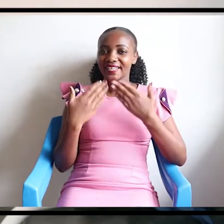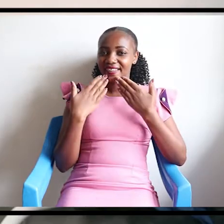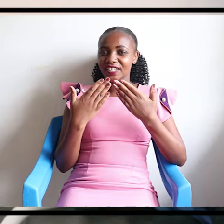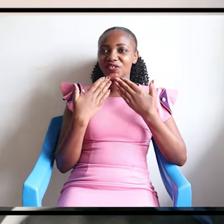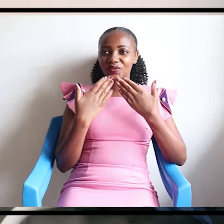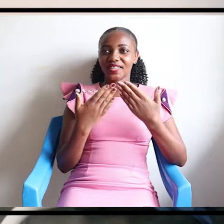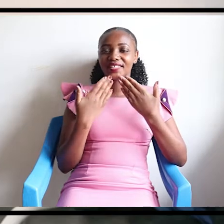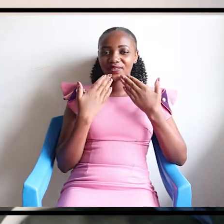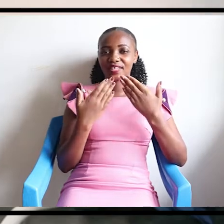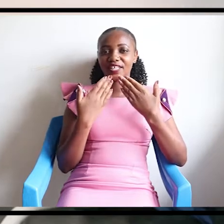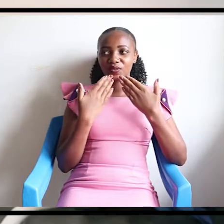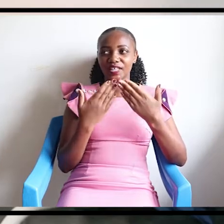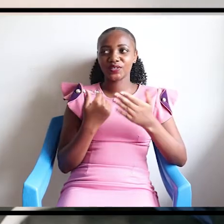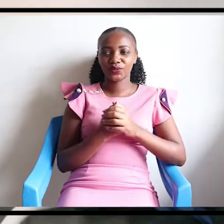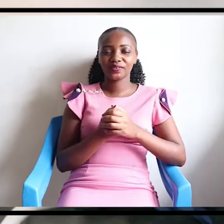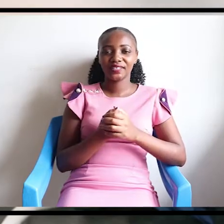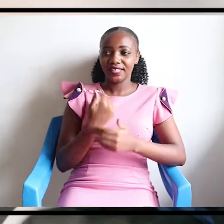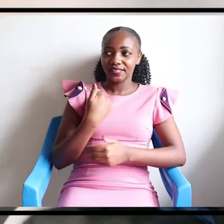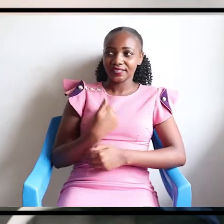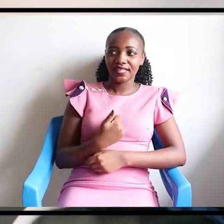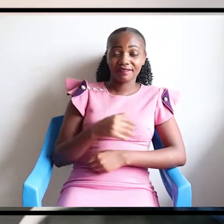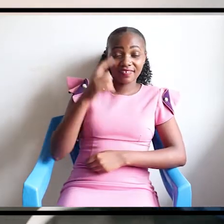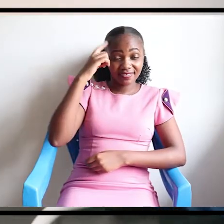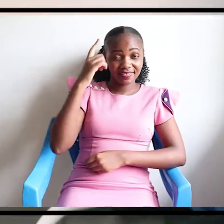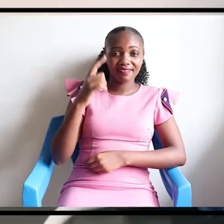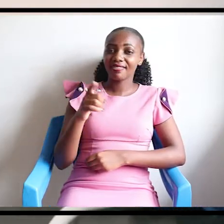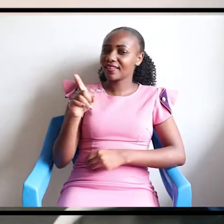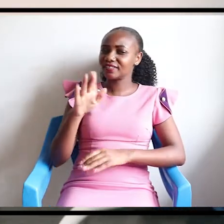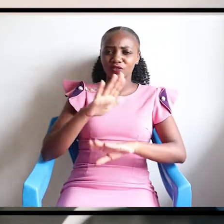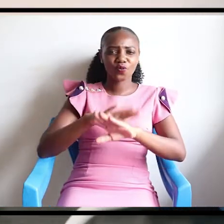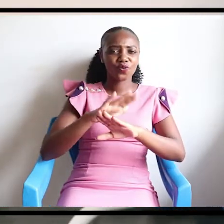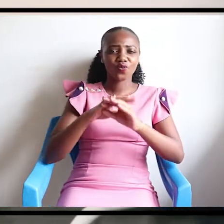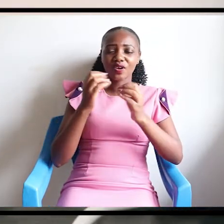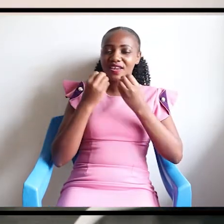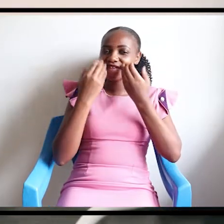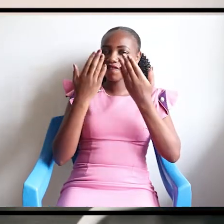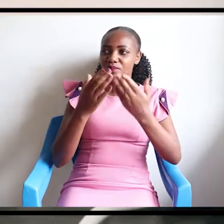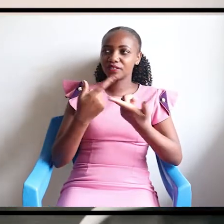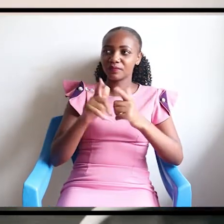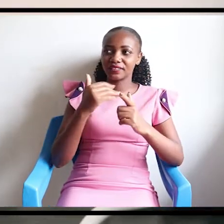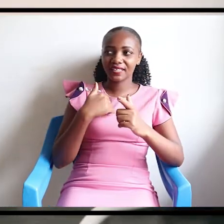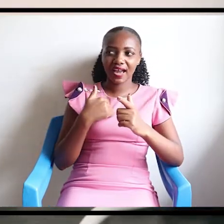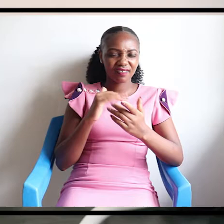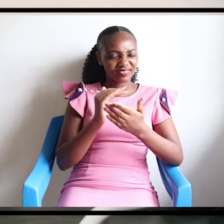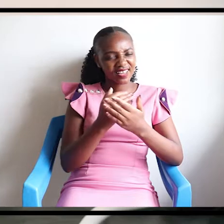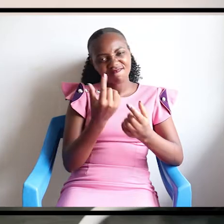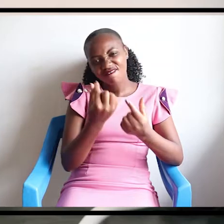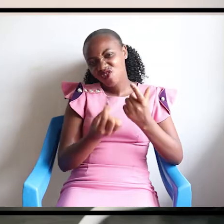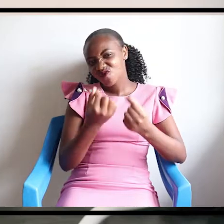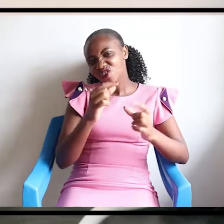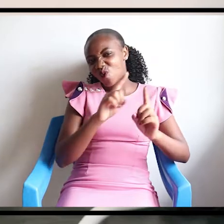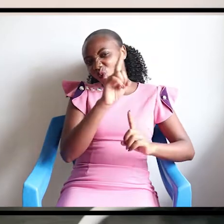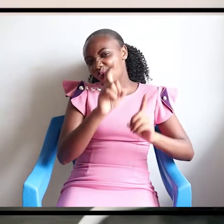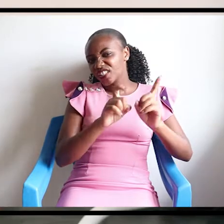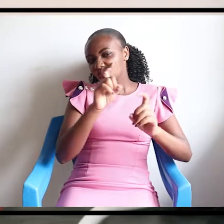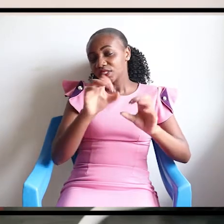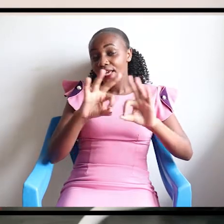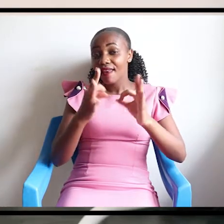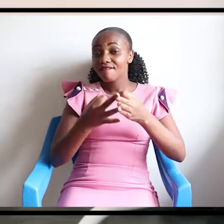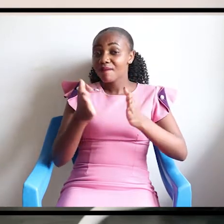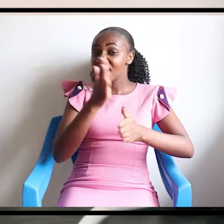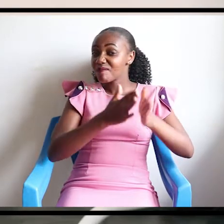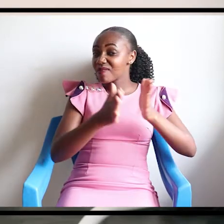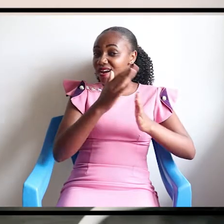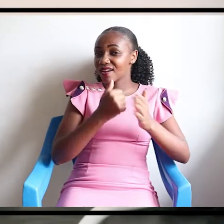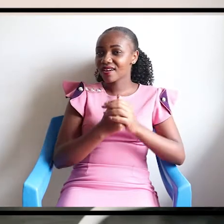you. Yeah. Thank you very much. I think that's a lot of information, but I have some few questions. Okay. In family planning, are